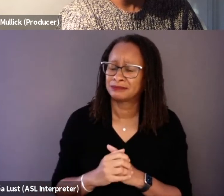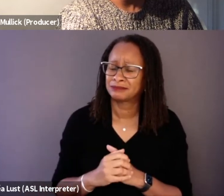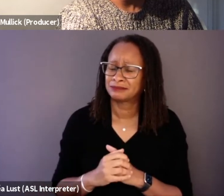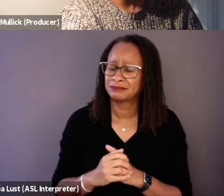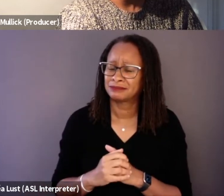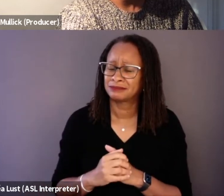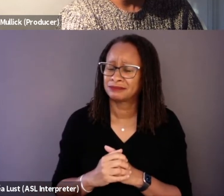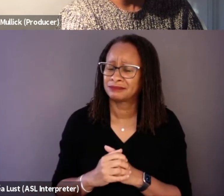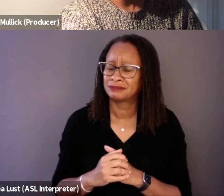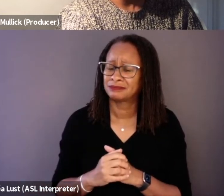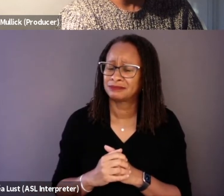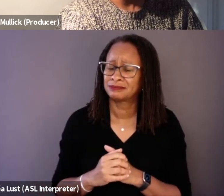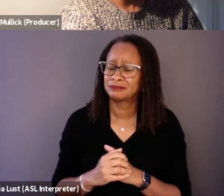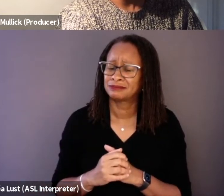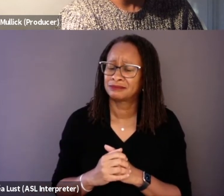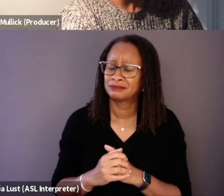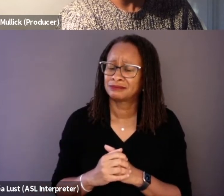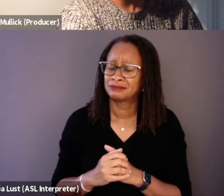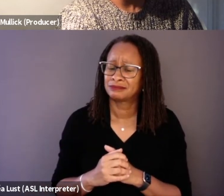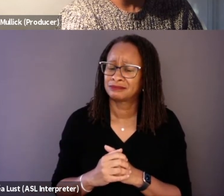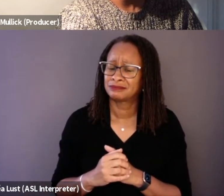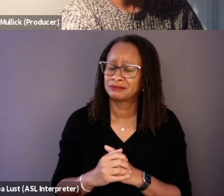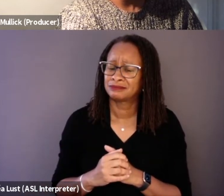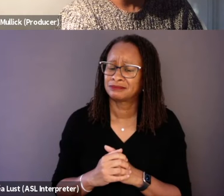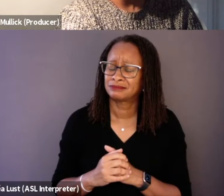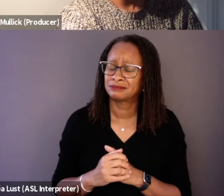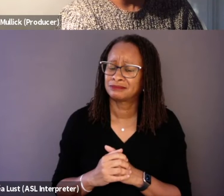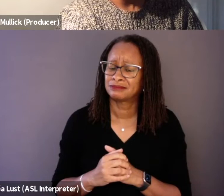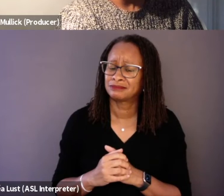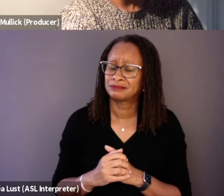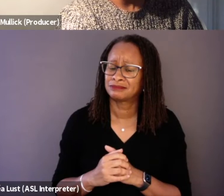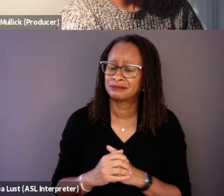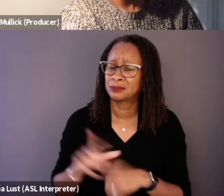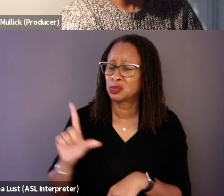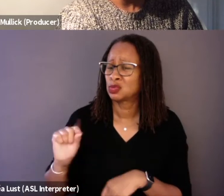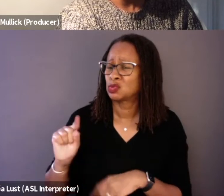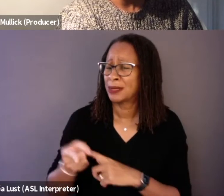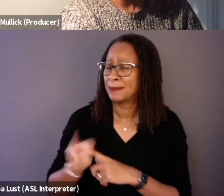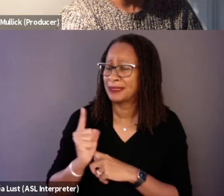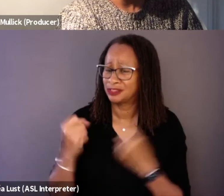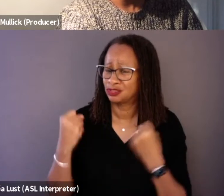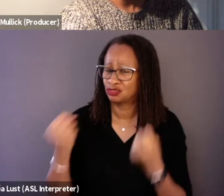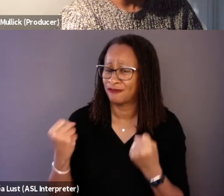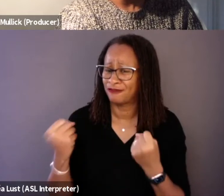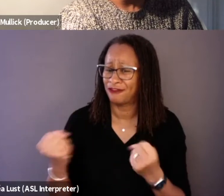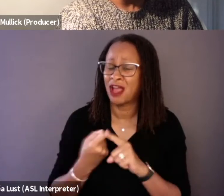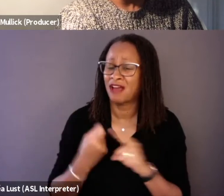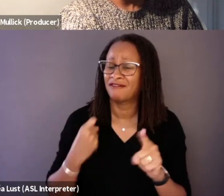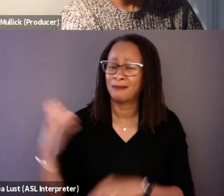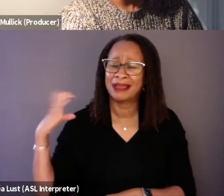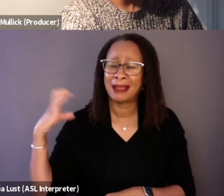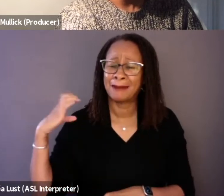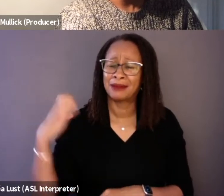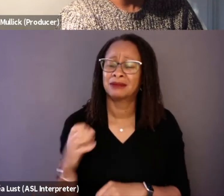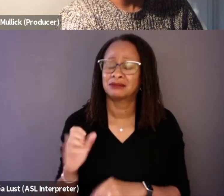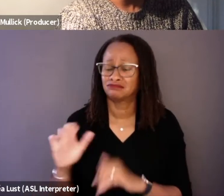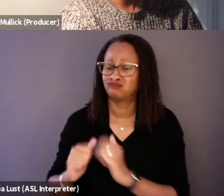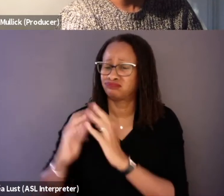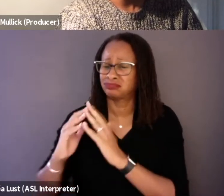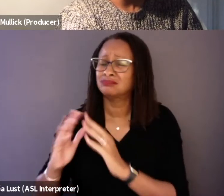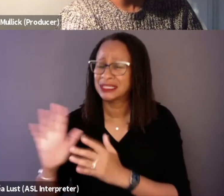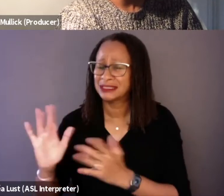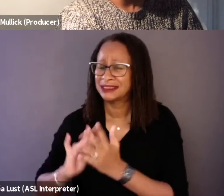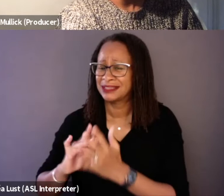For this for this camp, like 20 minutes or so. 20 minutes for the capital, for the place. About 20 minutes